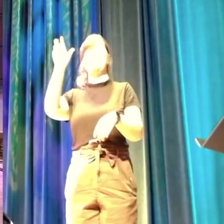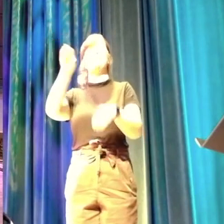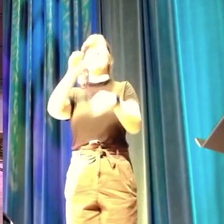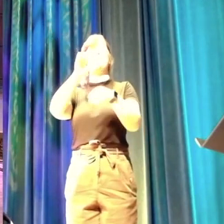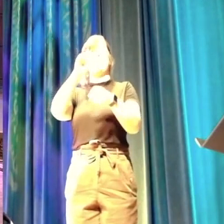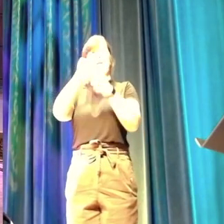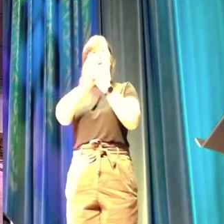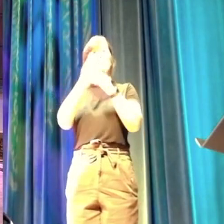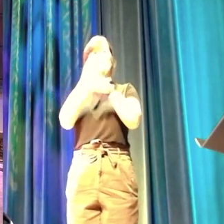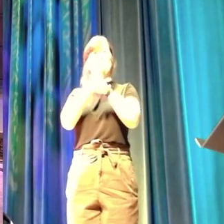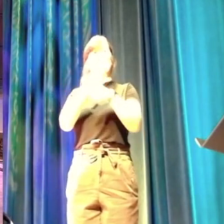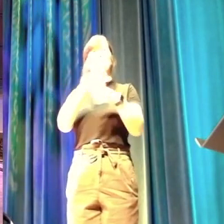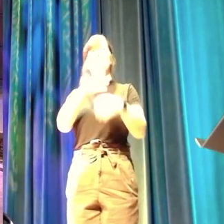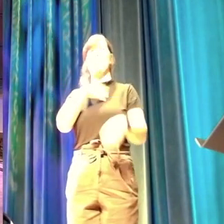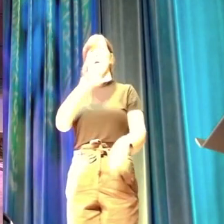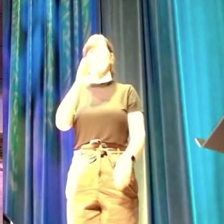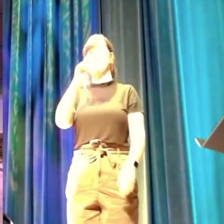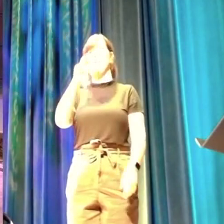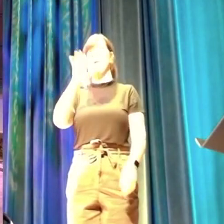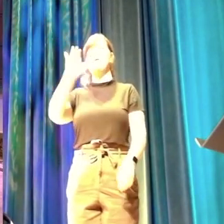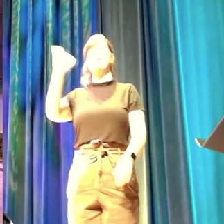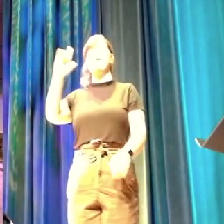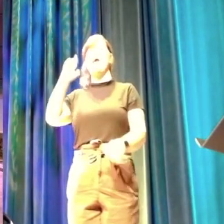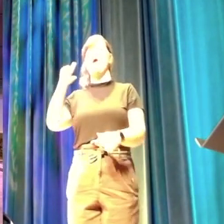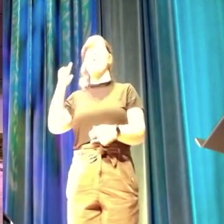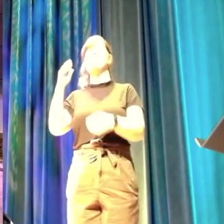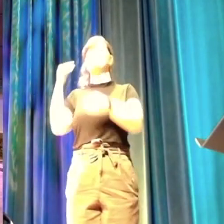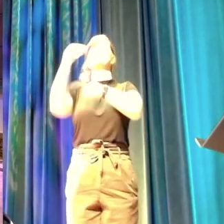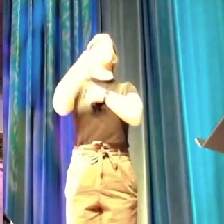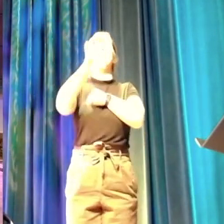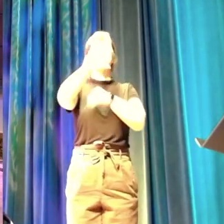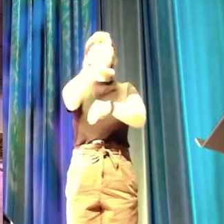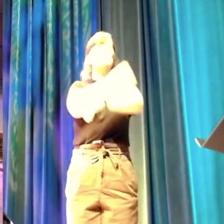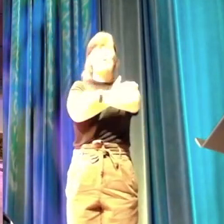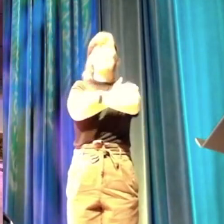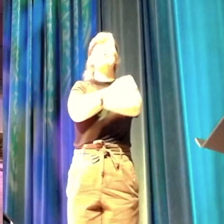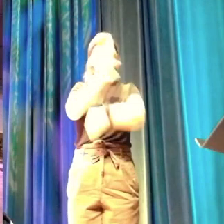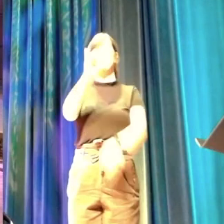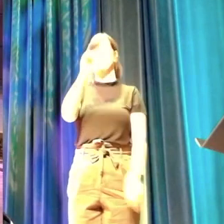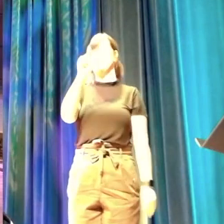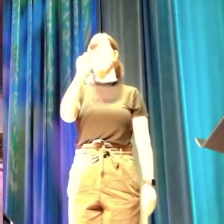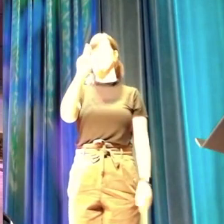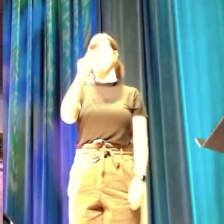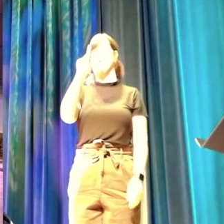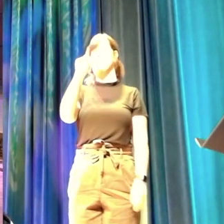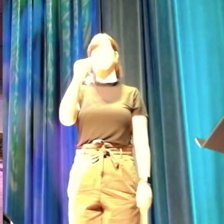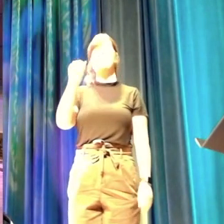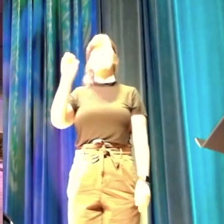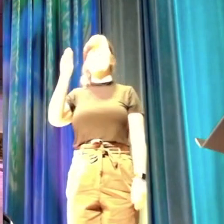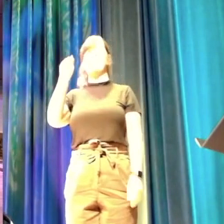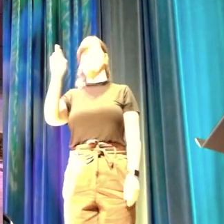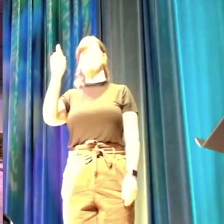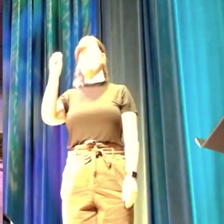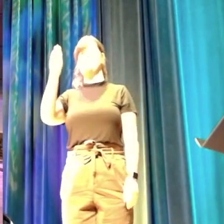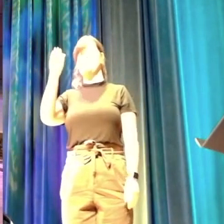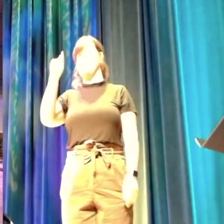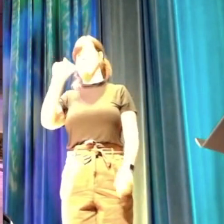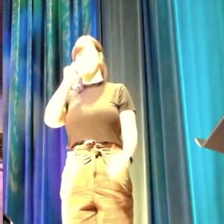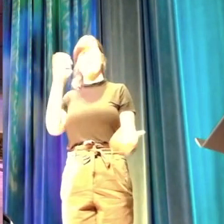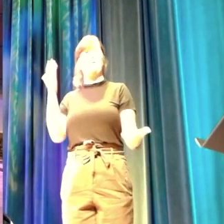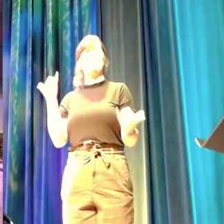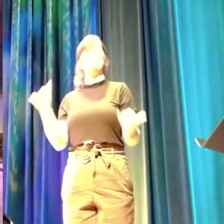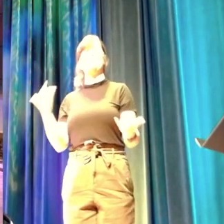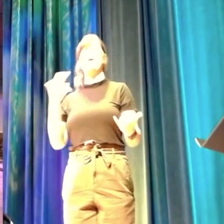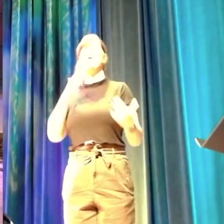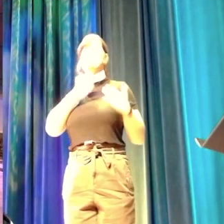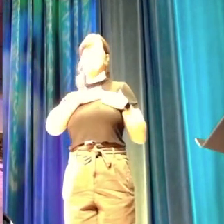Yolanda Smith, is an O&M. Mr. Smith could not be with us today, so it is my pleasure to